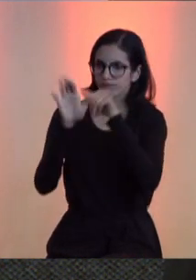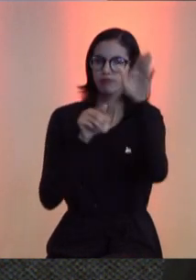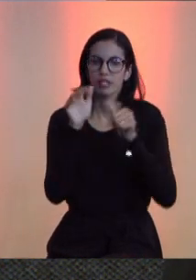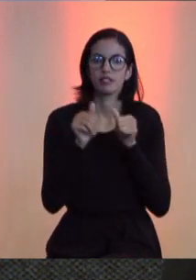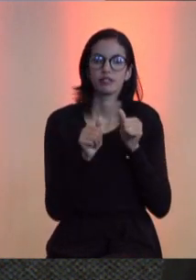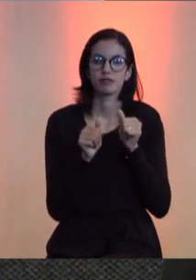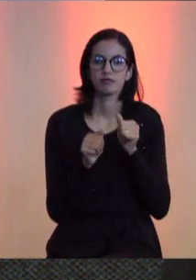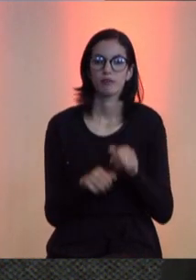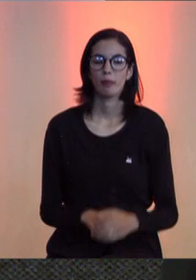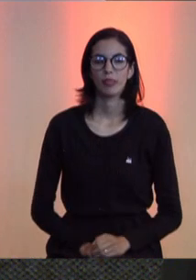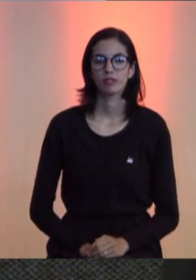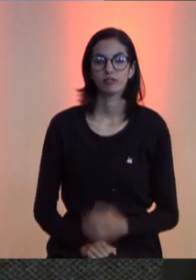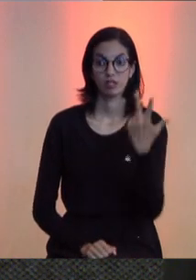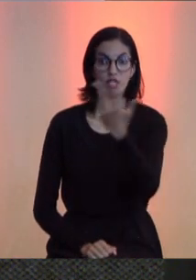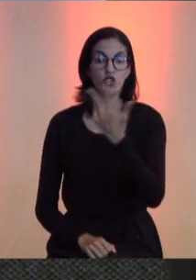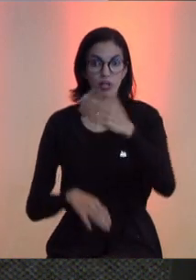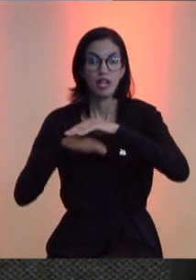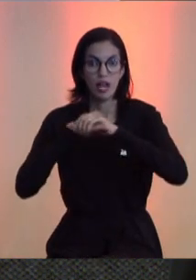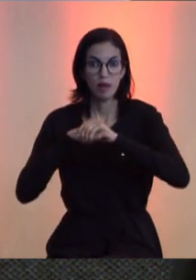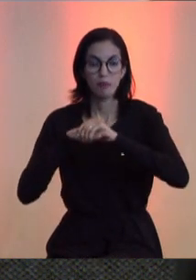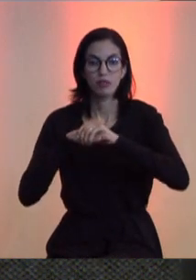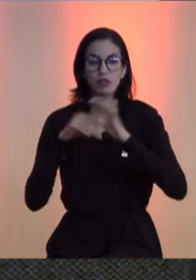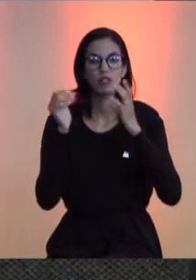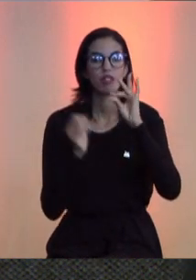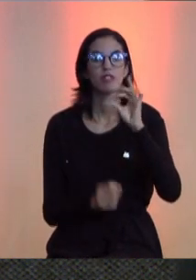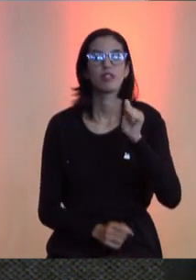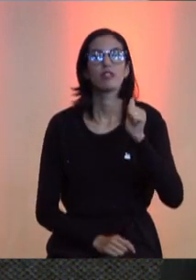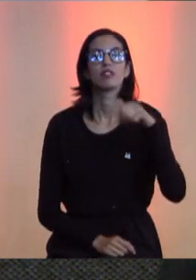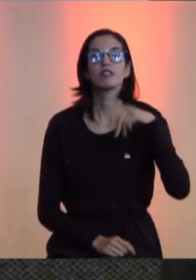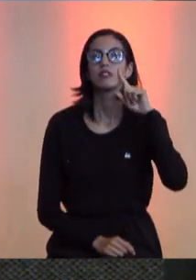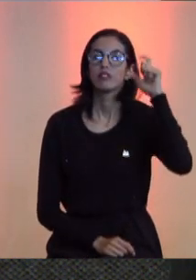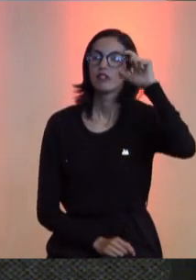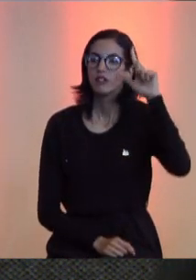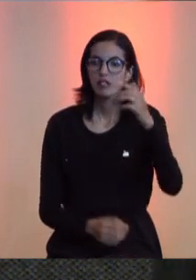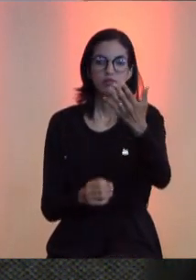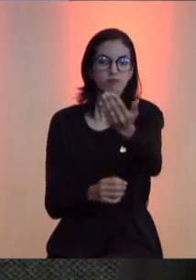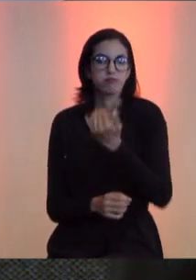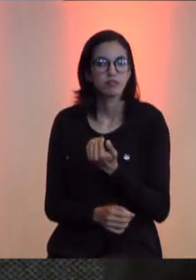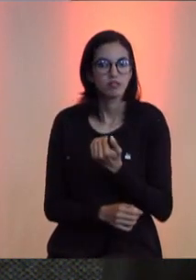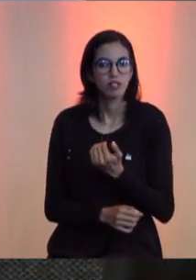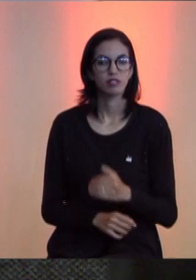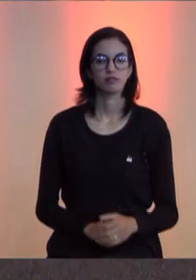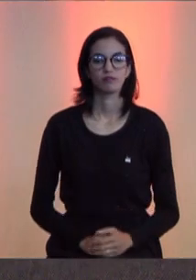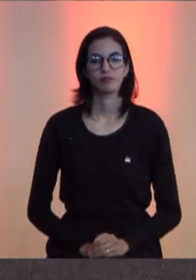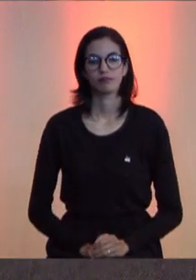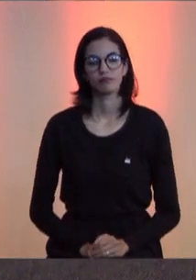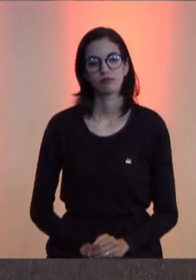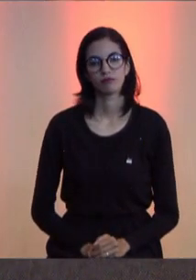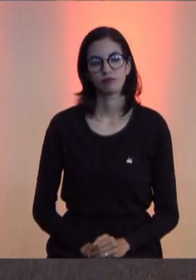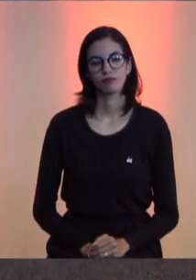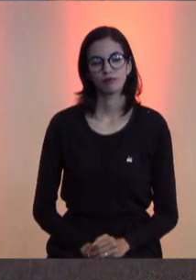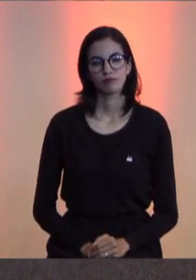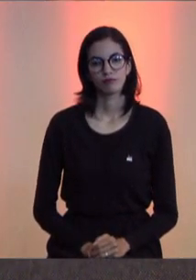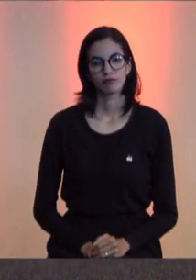venid. Entonces Shadrach, Meshach y Abednego salieron del medio del fuego. I'm going to park